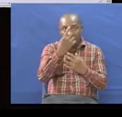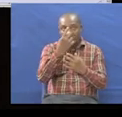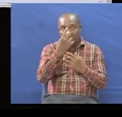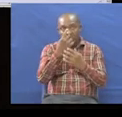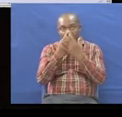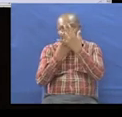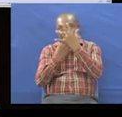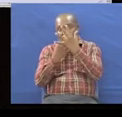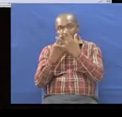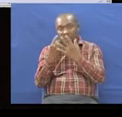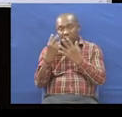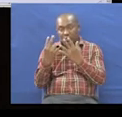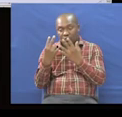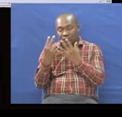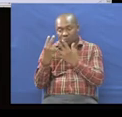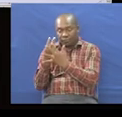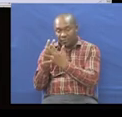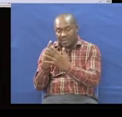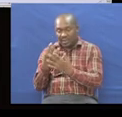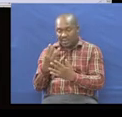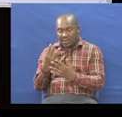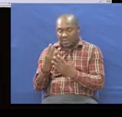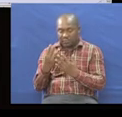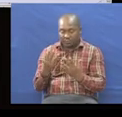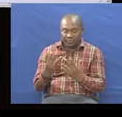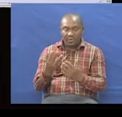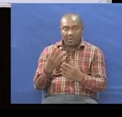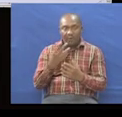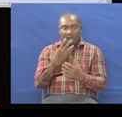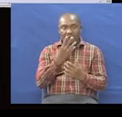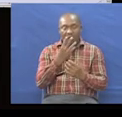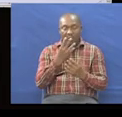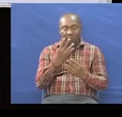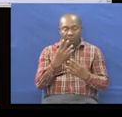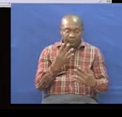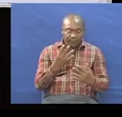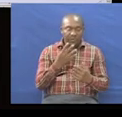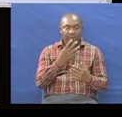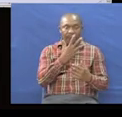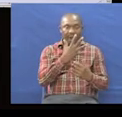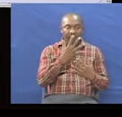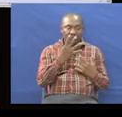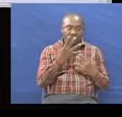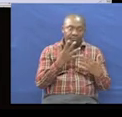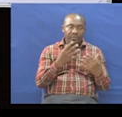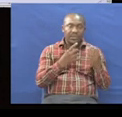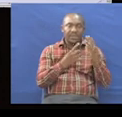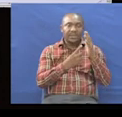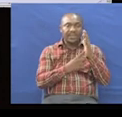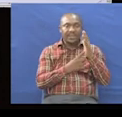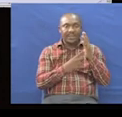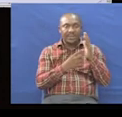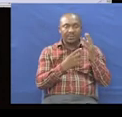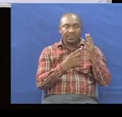number 1 to number 2 there are 5 minutes. When the arrow rotates from number 12 up to number 12 again,